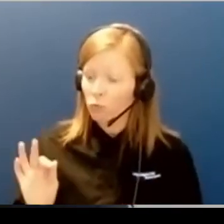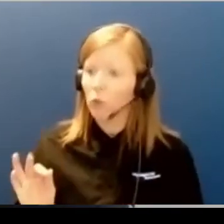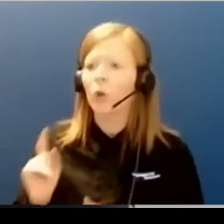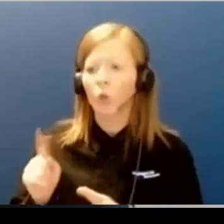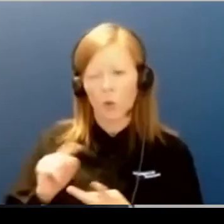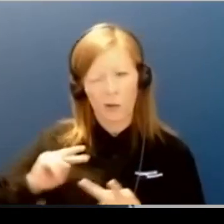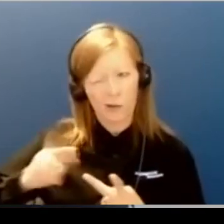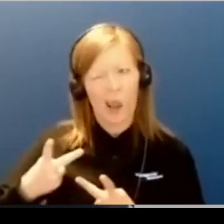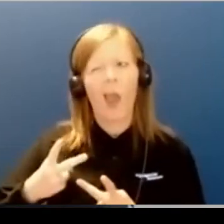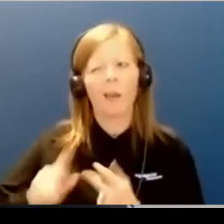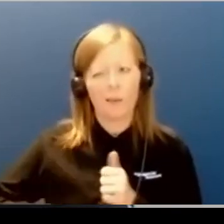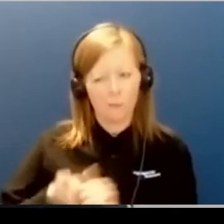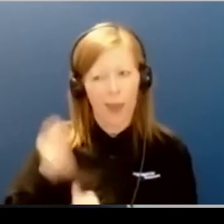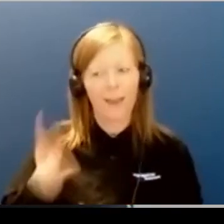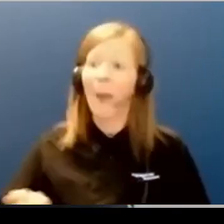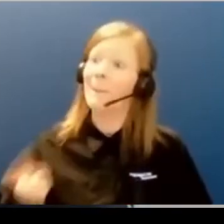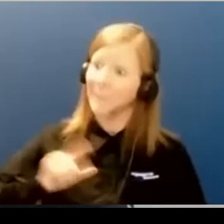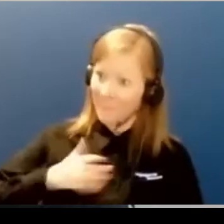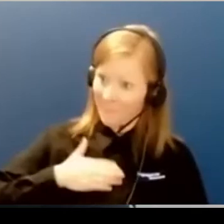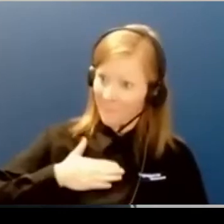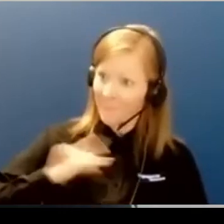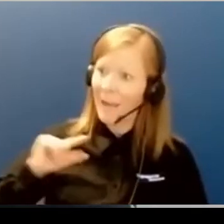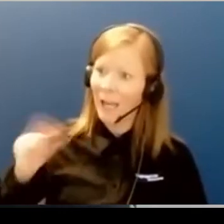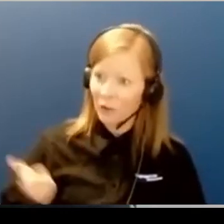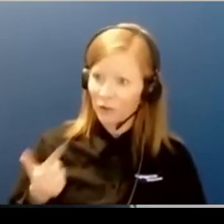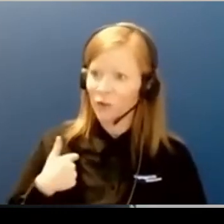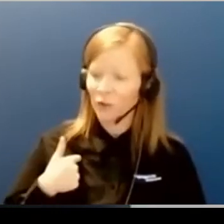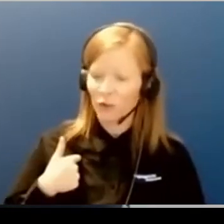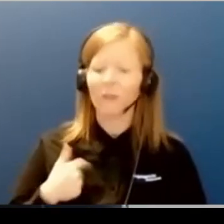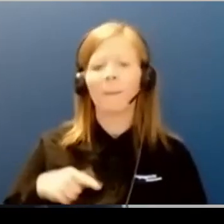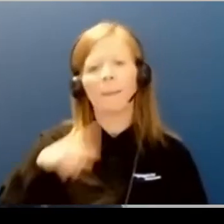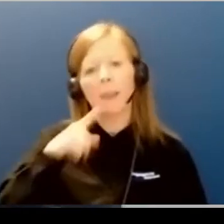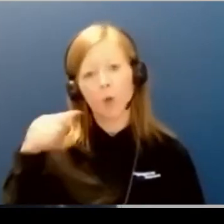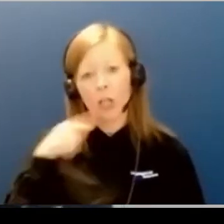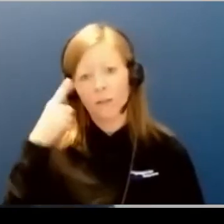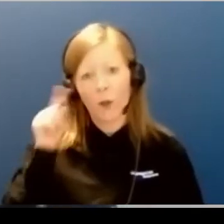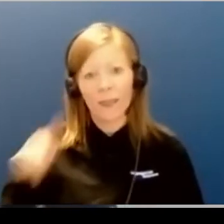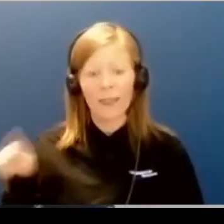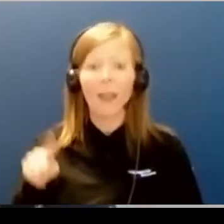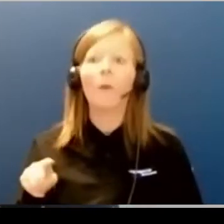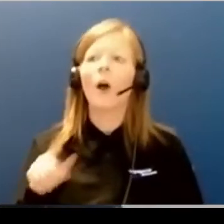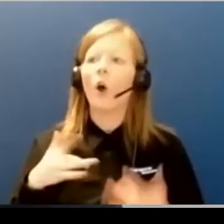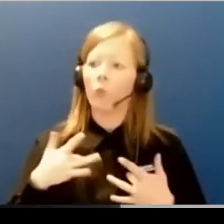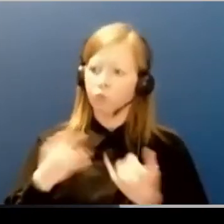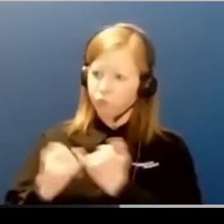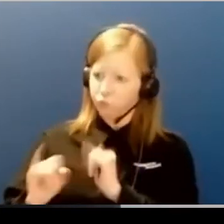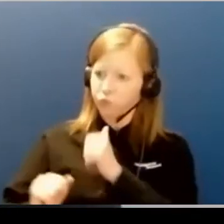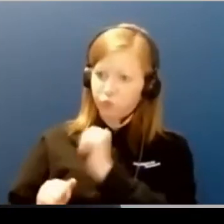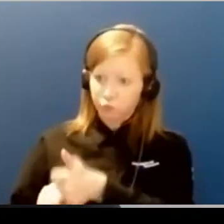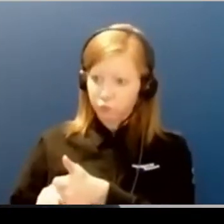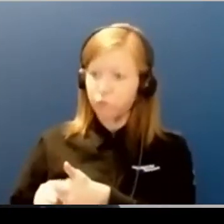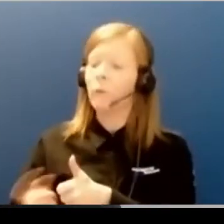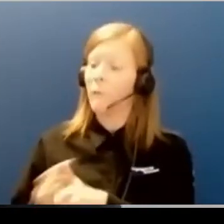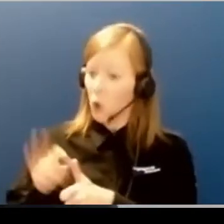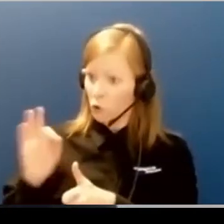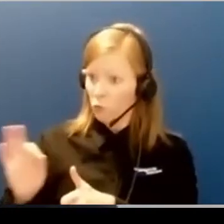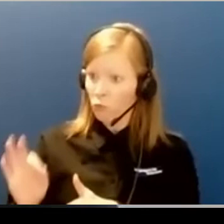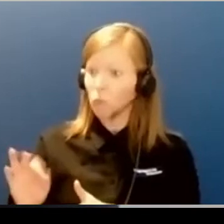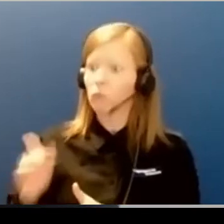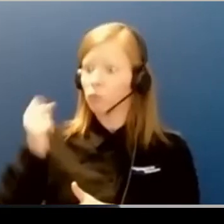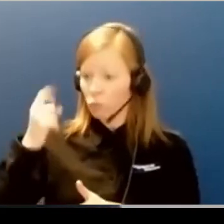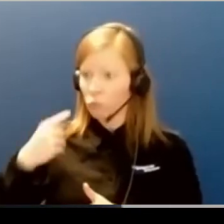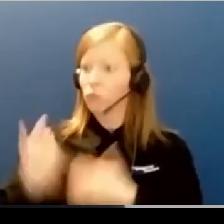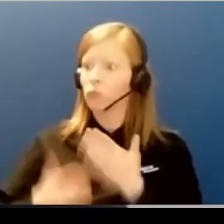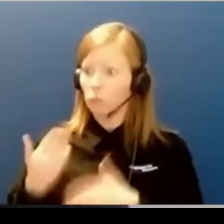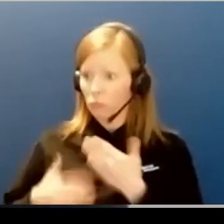go after them and brush for them. And so that you can give them that sense of independence and make sure that they understand that,